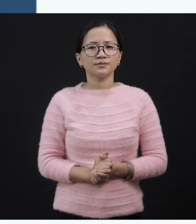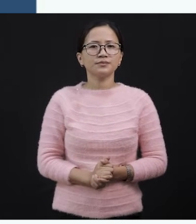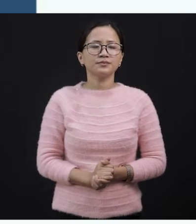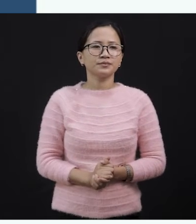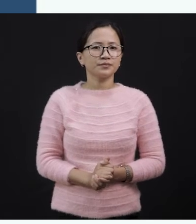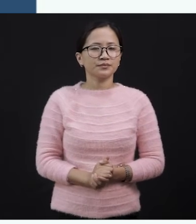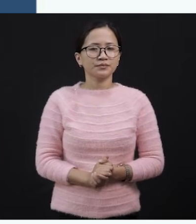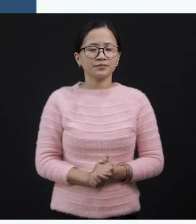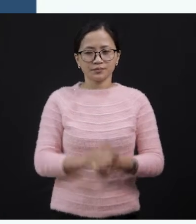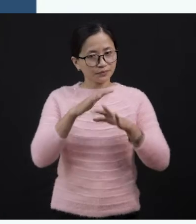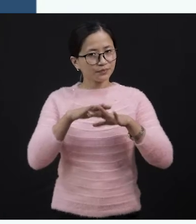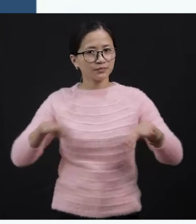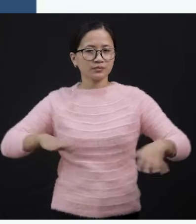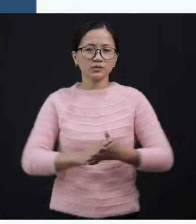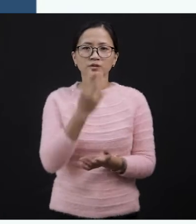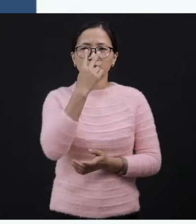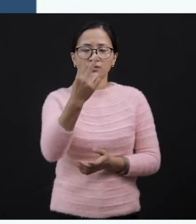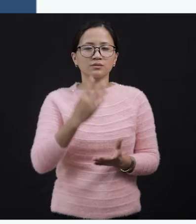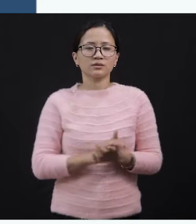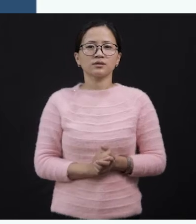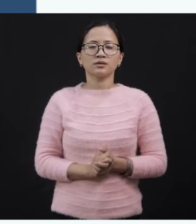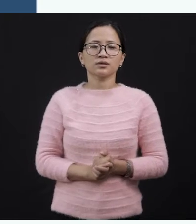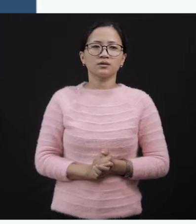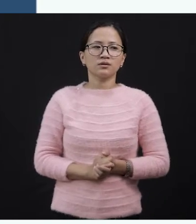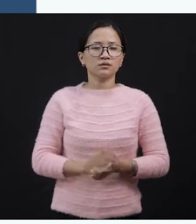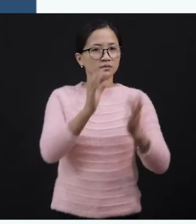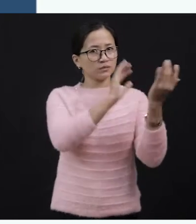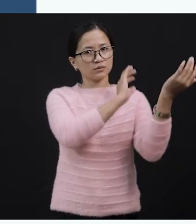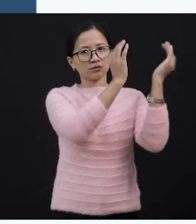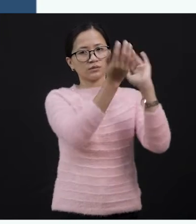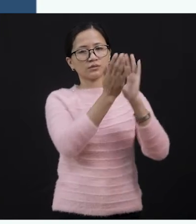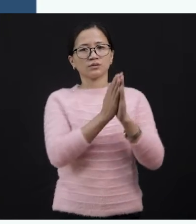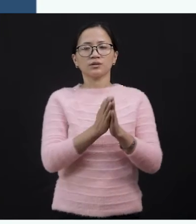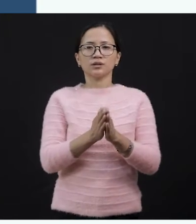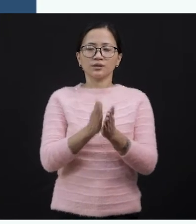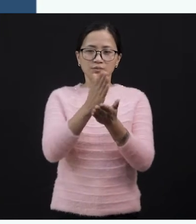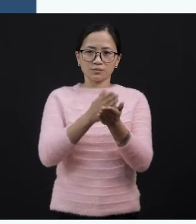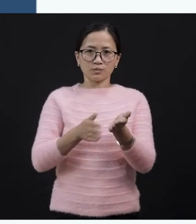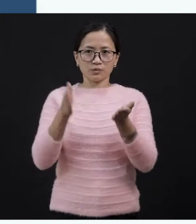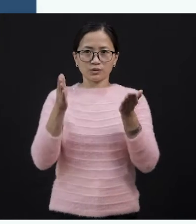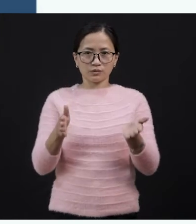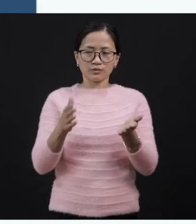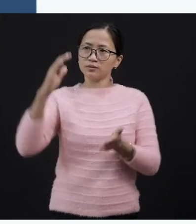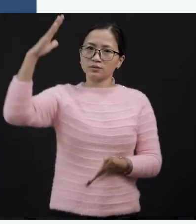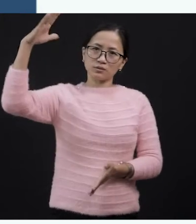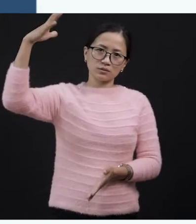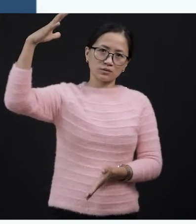Now, in this case, students, we will see that the earth is between the sun